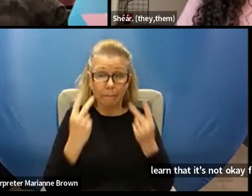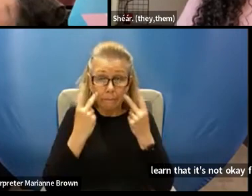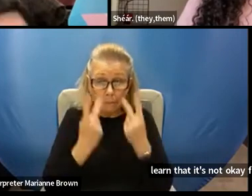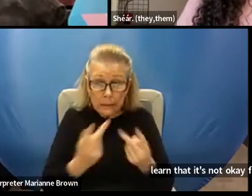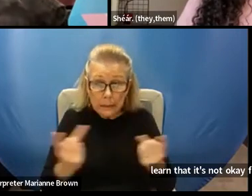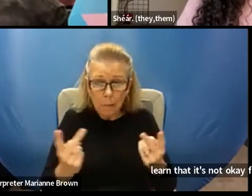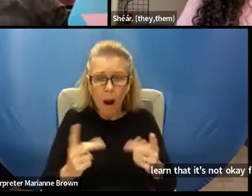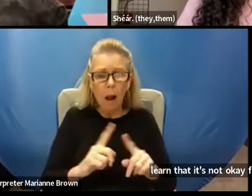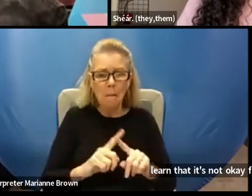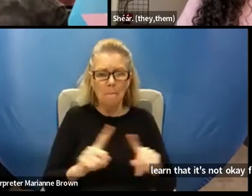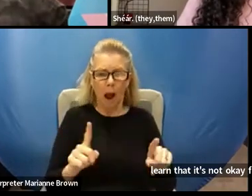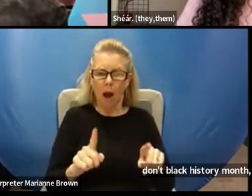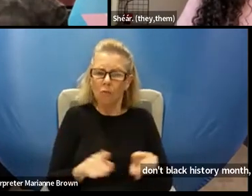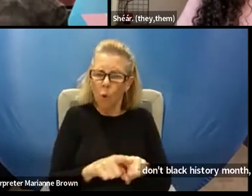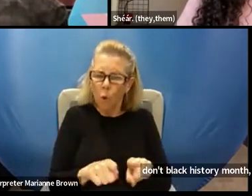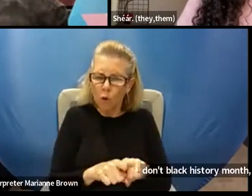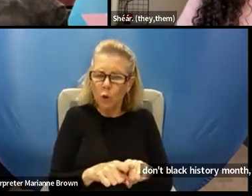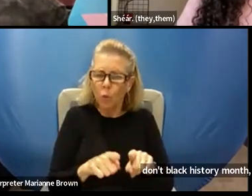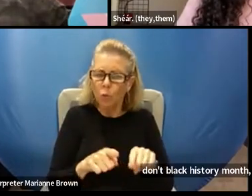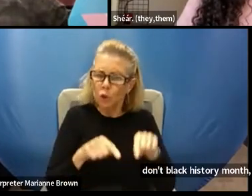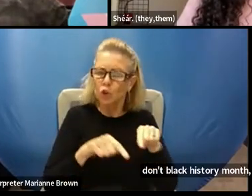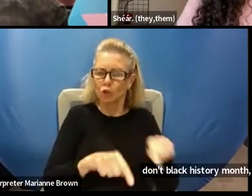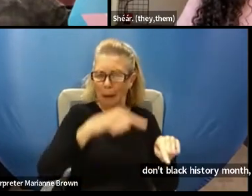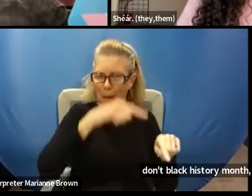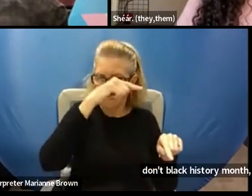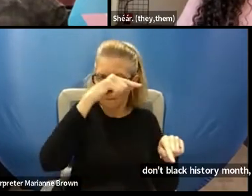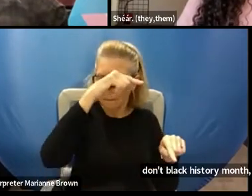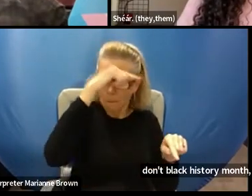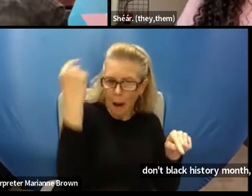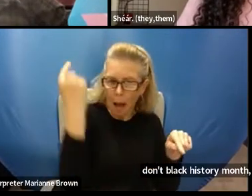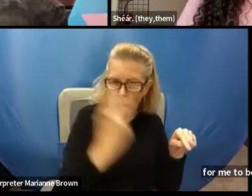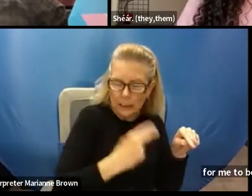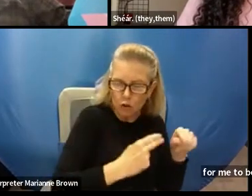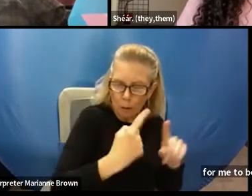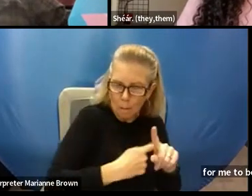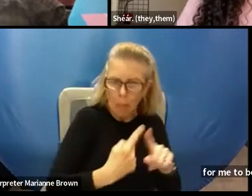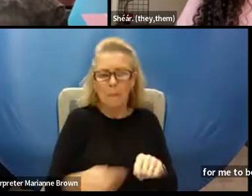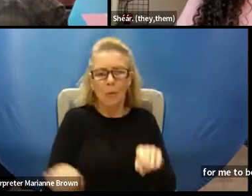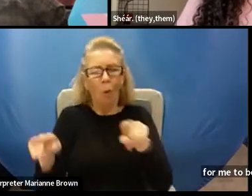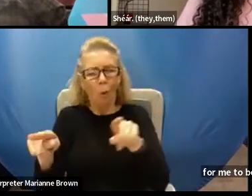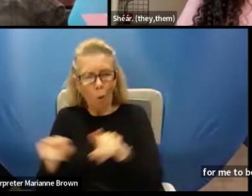not just important for me to be visible on Trans Day of Visibility.